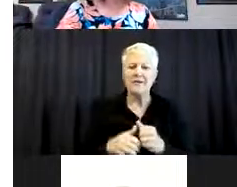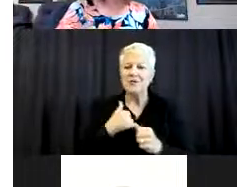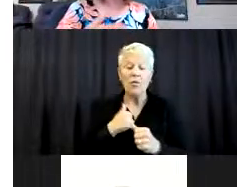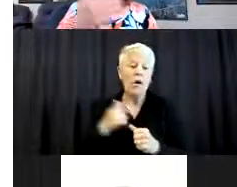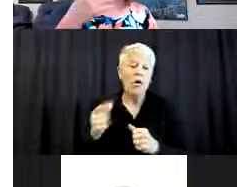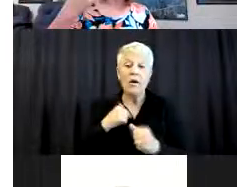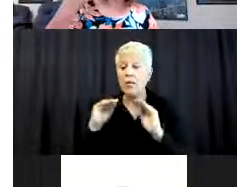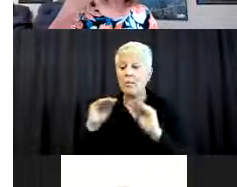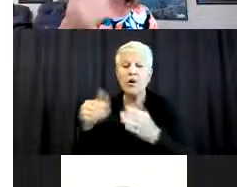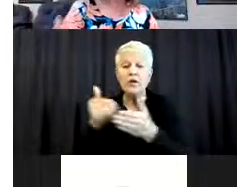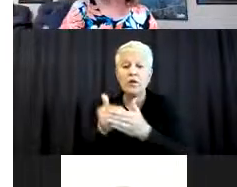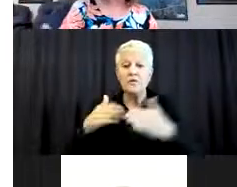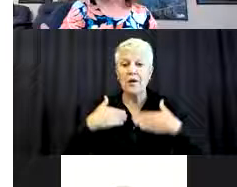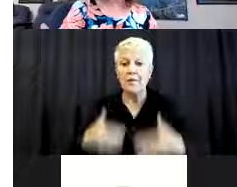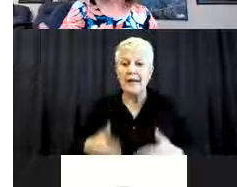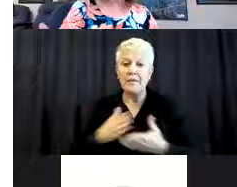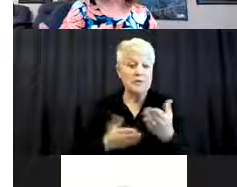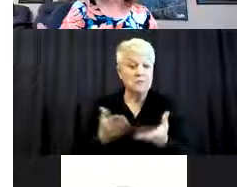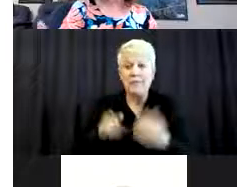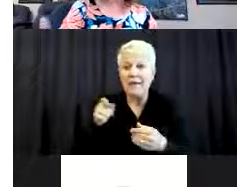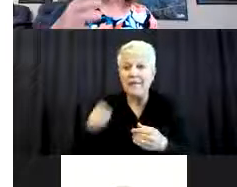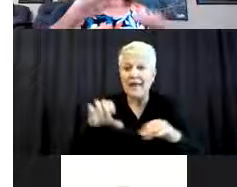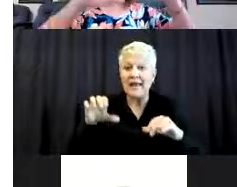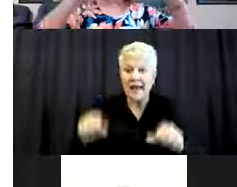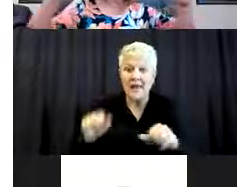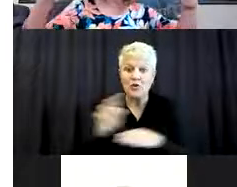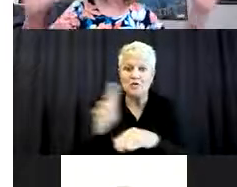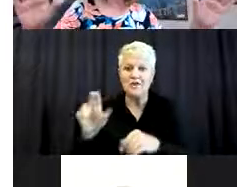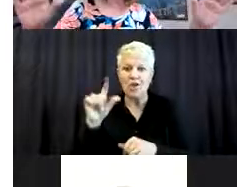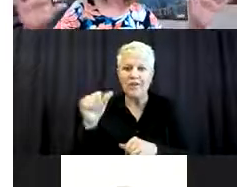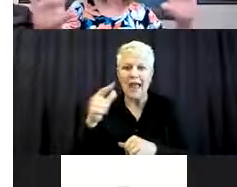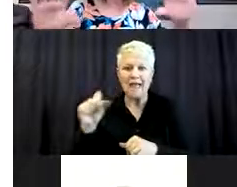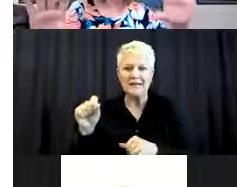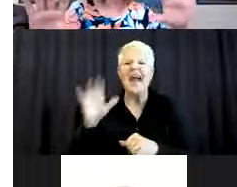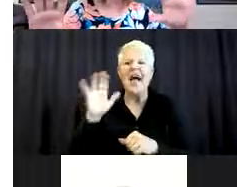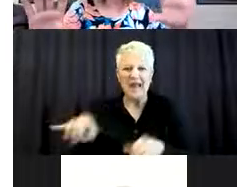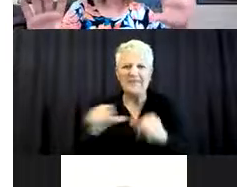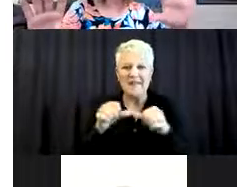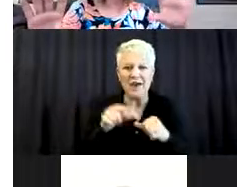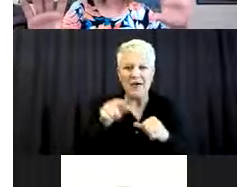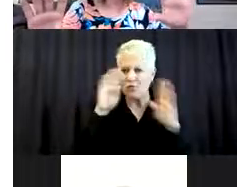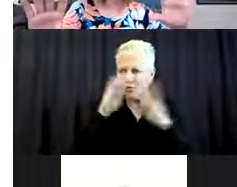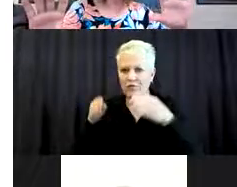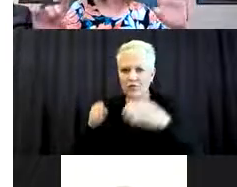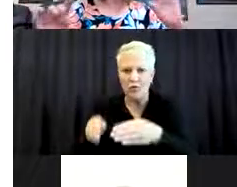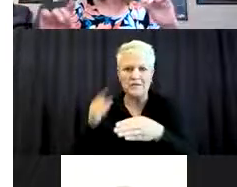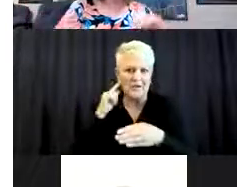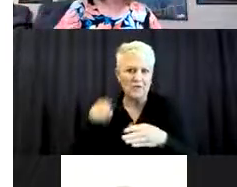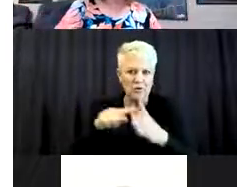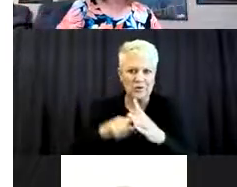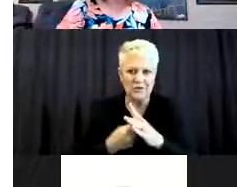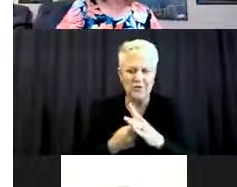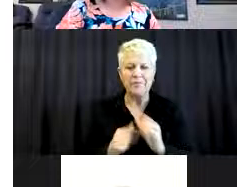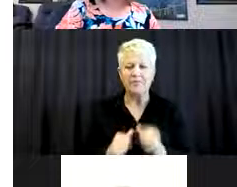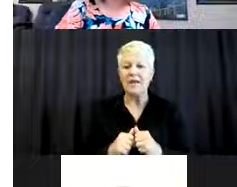parts. Maybe a child has very active use of their legs, then maybe that's the area that you focus on, at least to begin with.